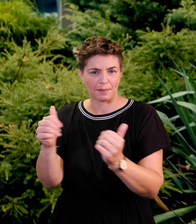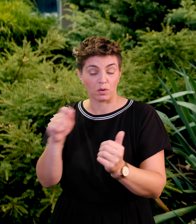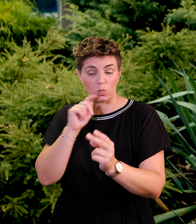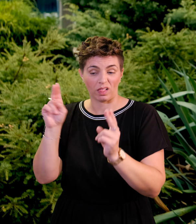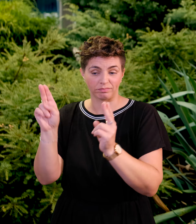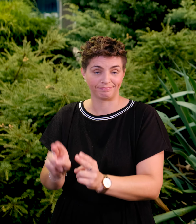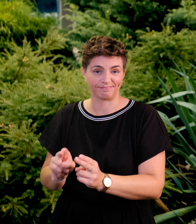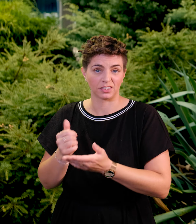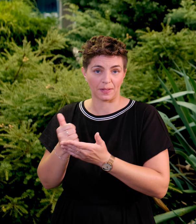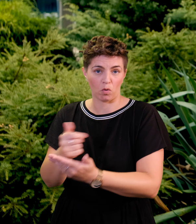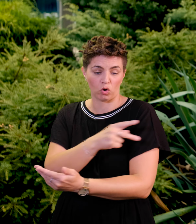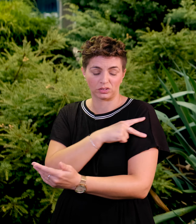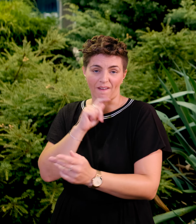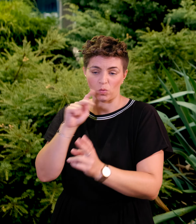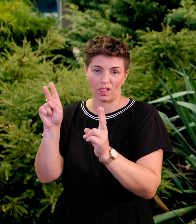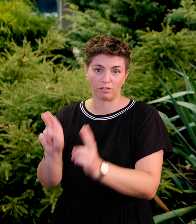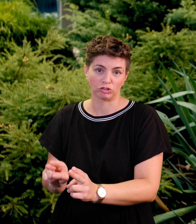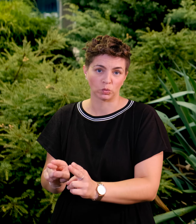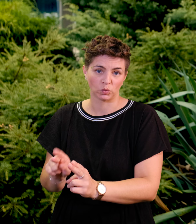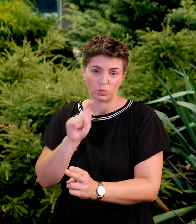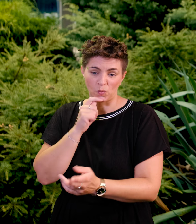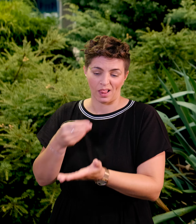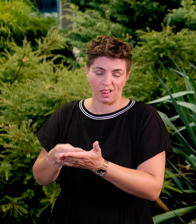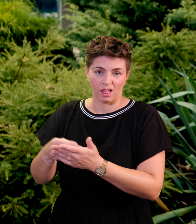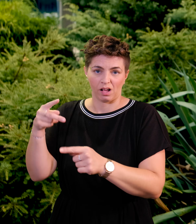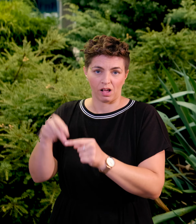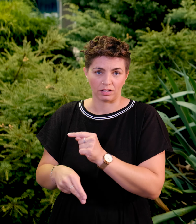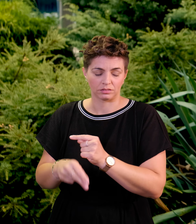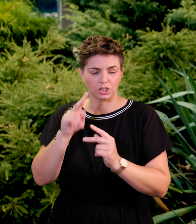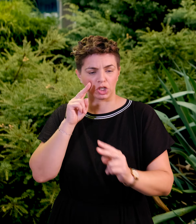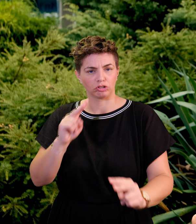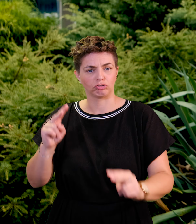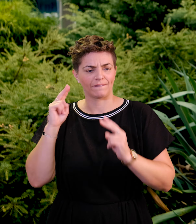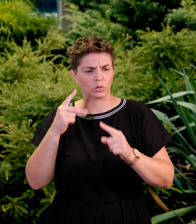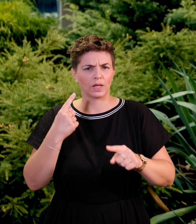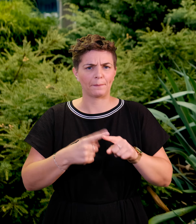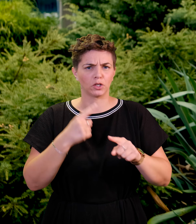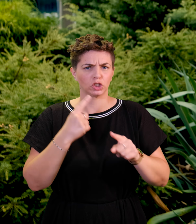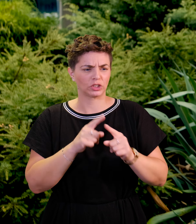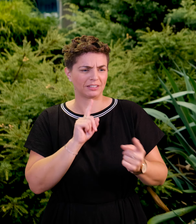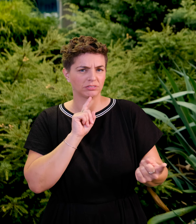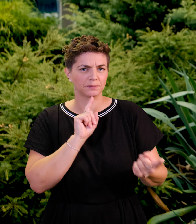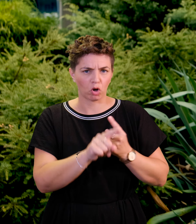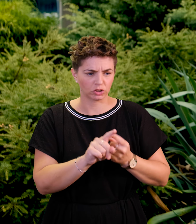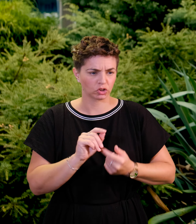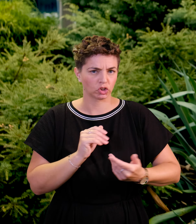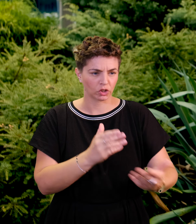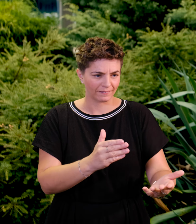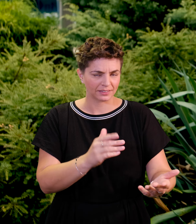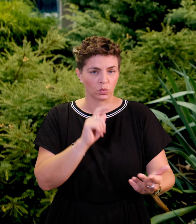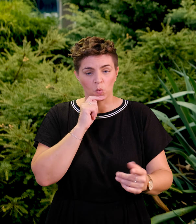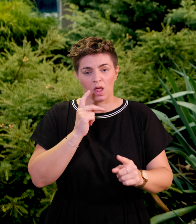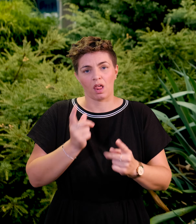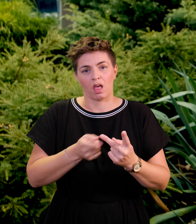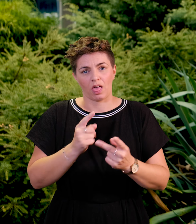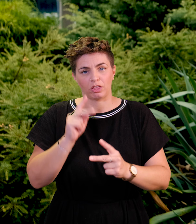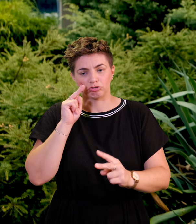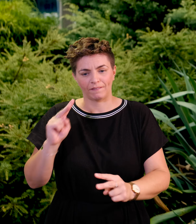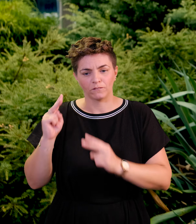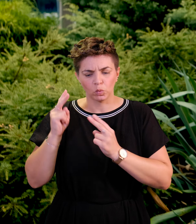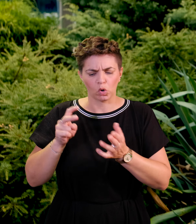we will be making reductions in our support services as well. We've reviewed our emergency operational response, and we're also